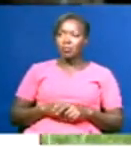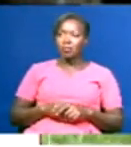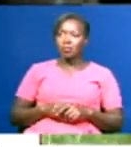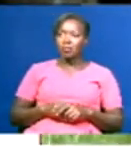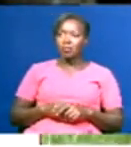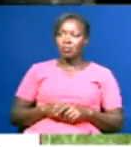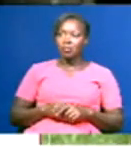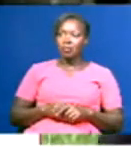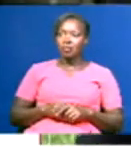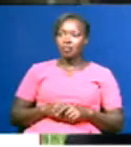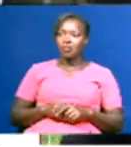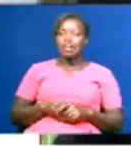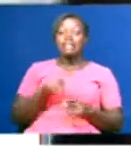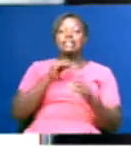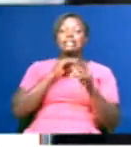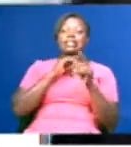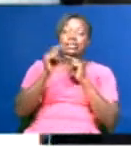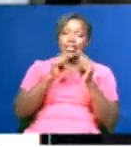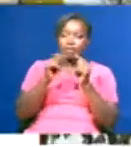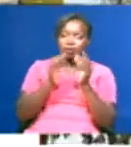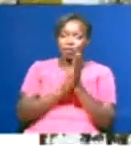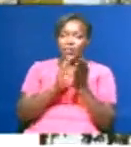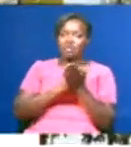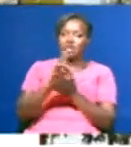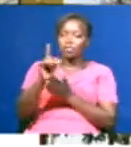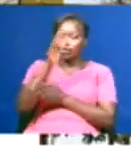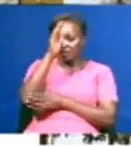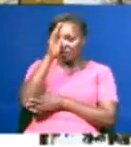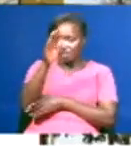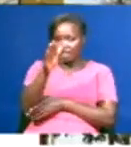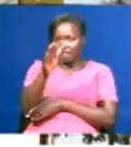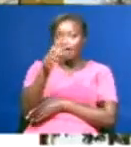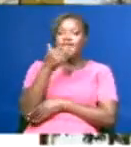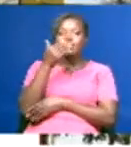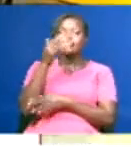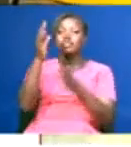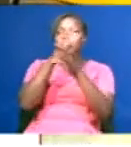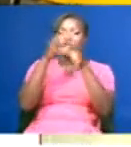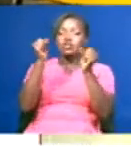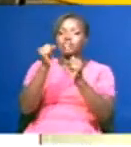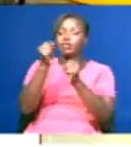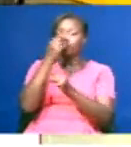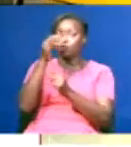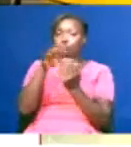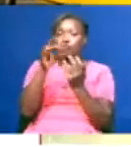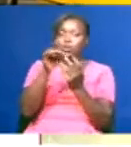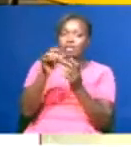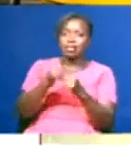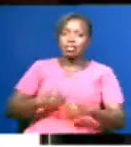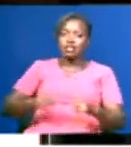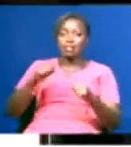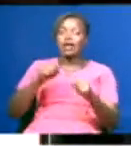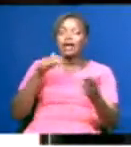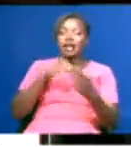In an exclusive interview with KBC Channel 1 on Sunday, Oginde thanked President William Ruto for nominating him as chair of the anti-graft